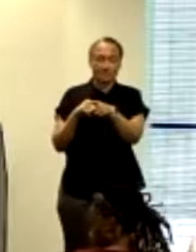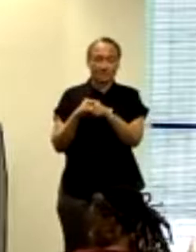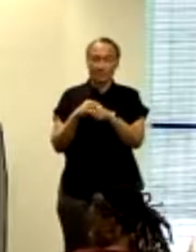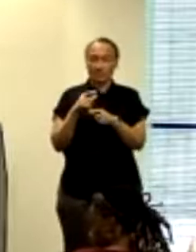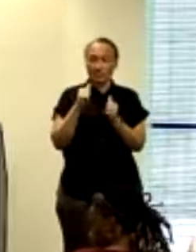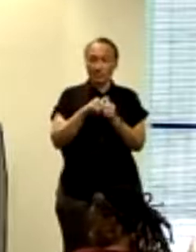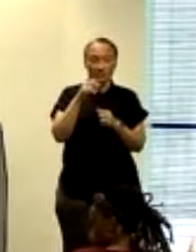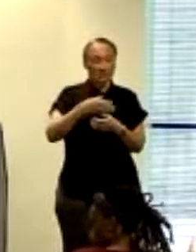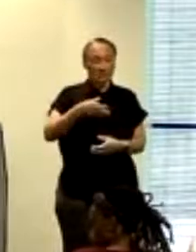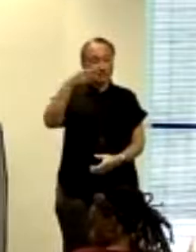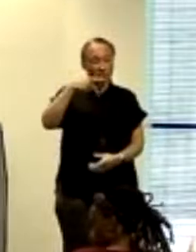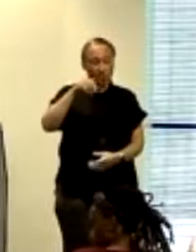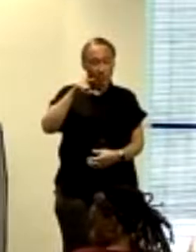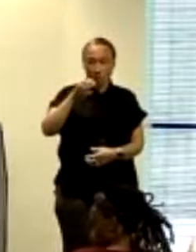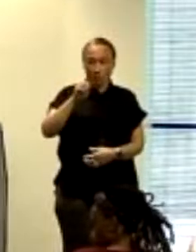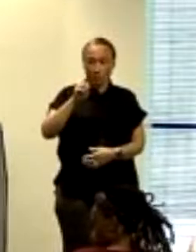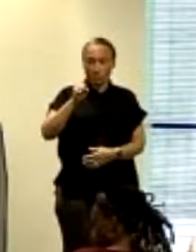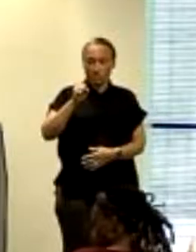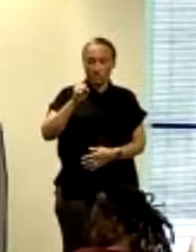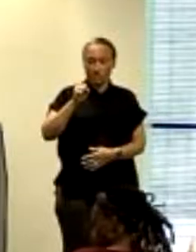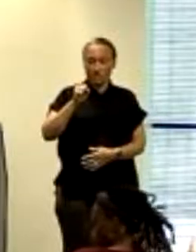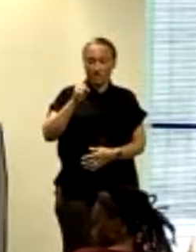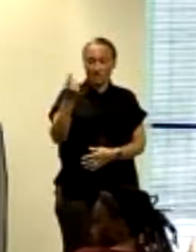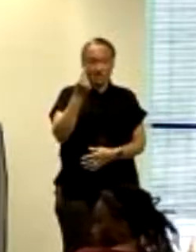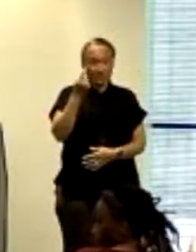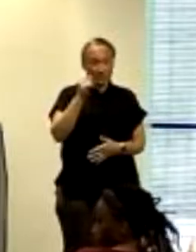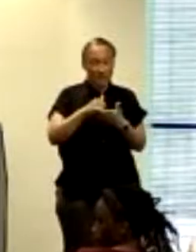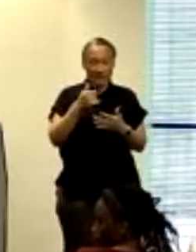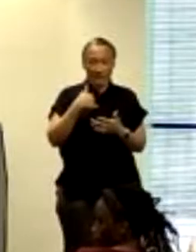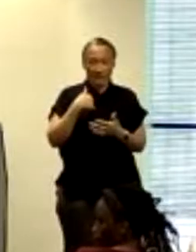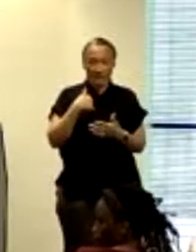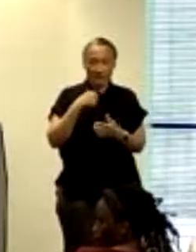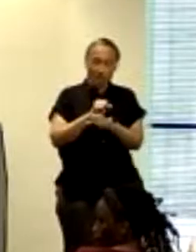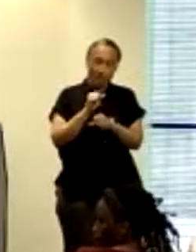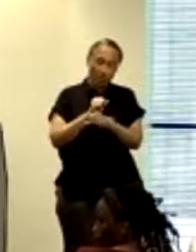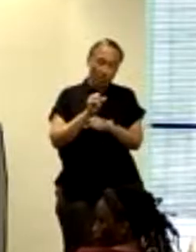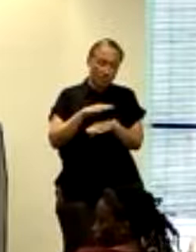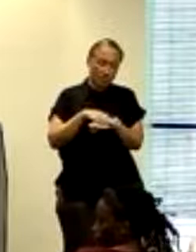With the utility pole, something that I worked on